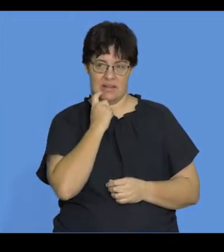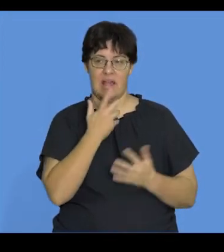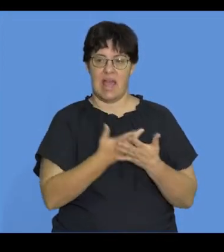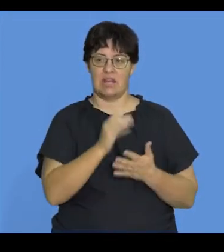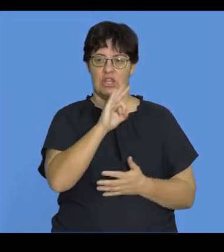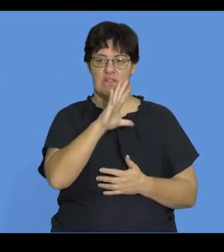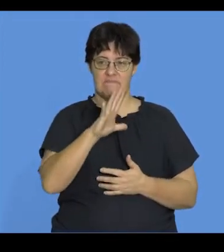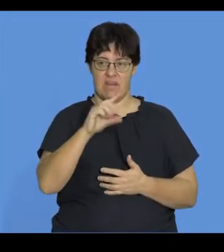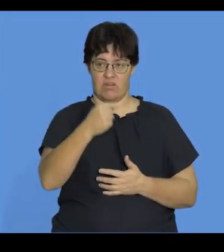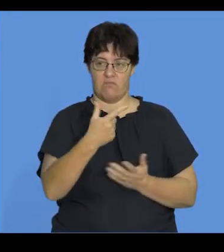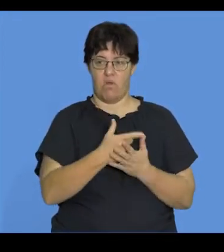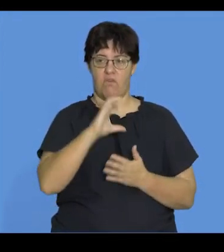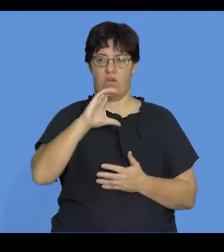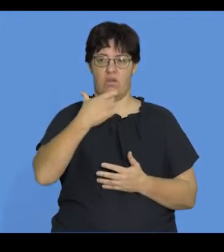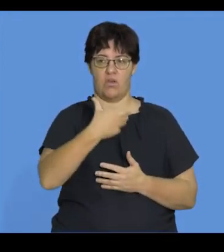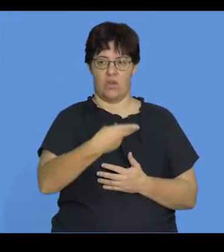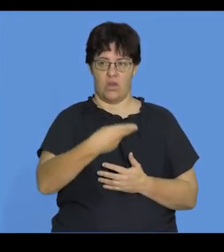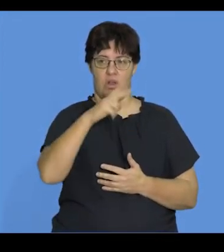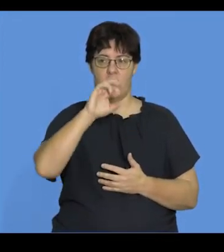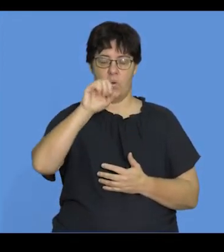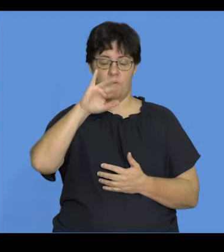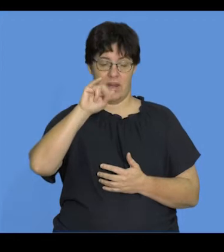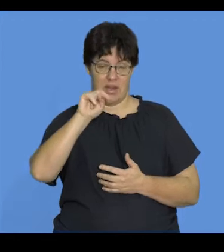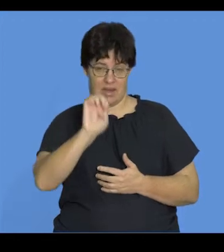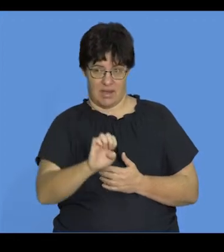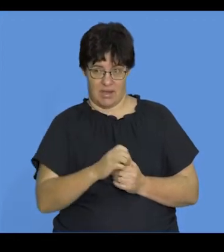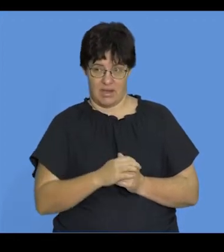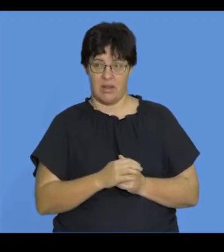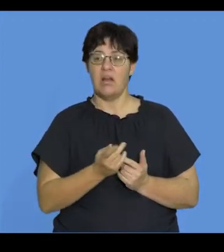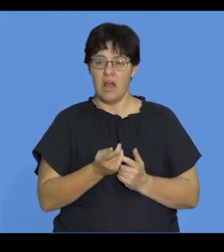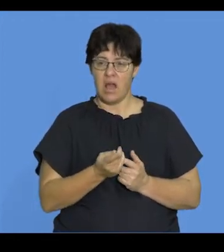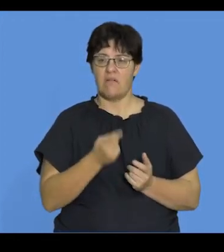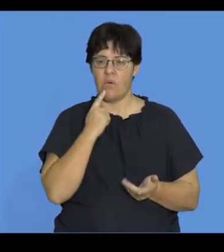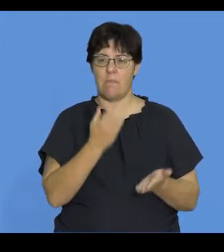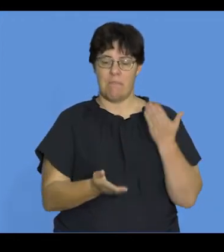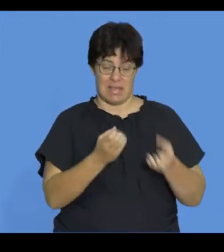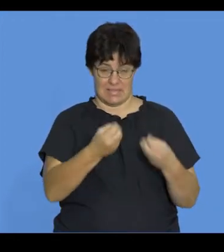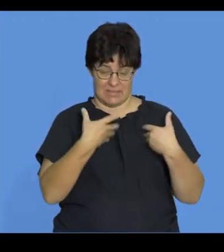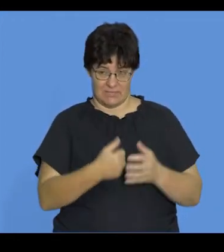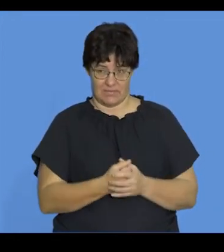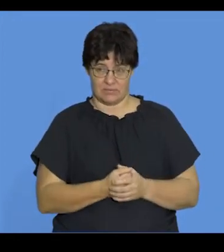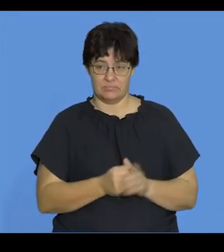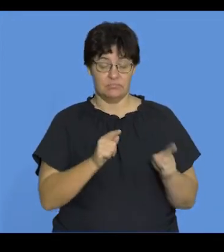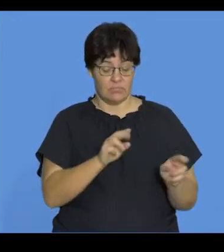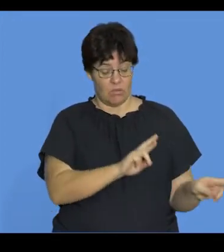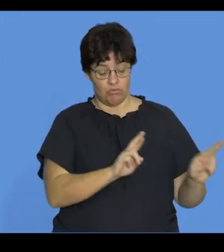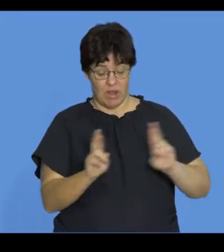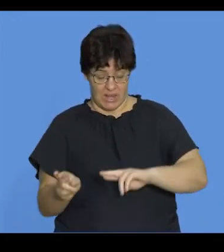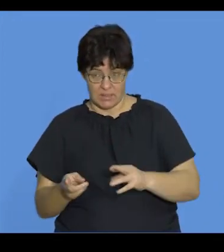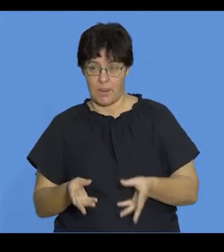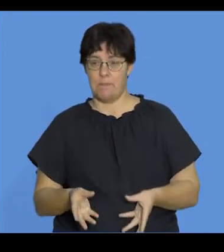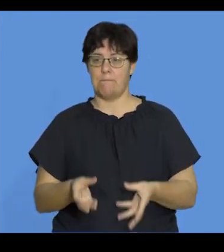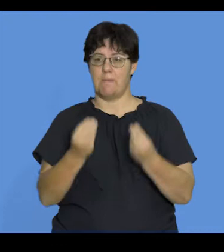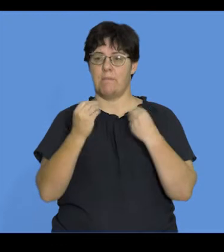35 grams of chlorine. Okay. These are the quantities in terms of mass that are given. These two, they react to form